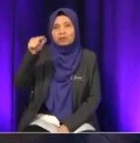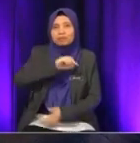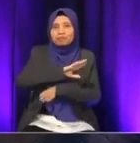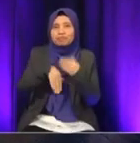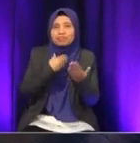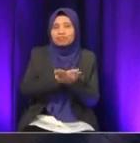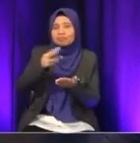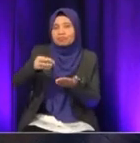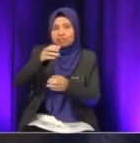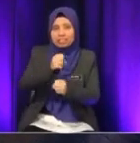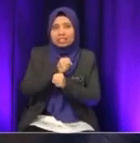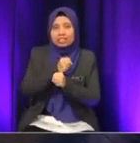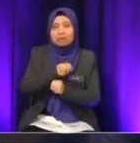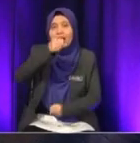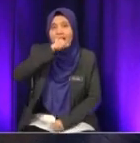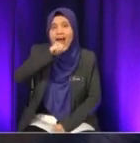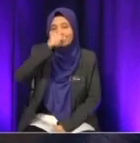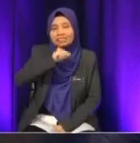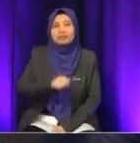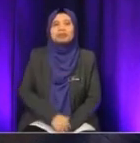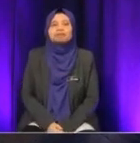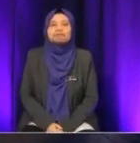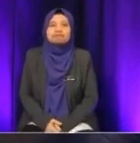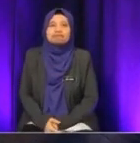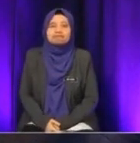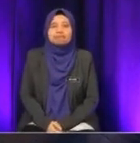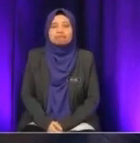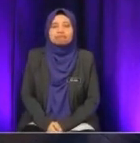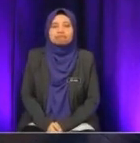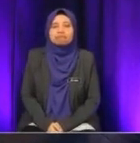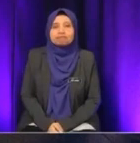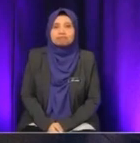deserve one. Yes. Okay. Well done. Good job.